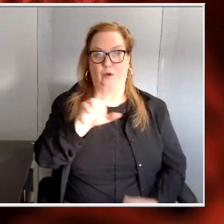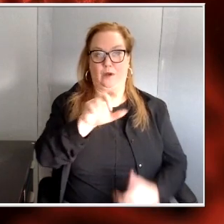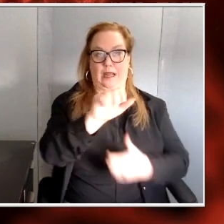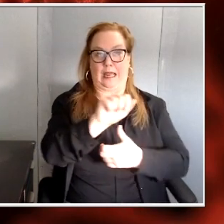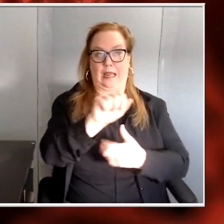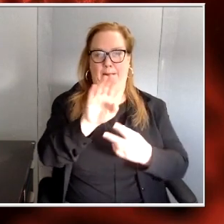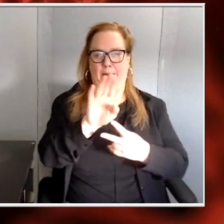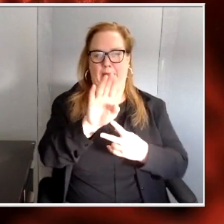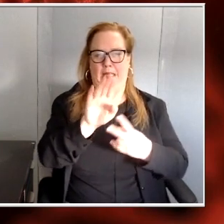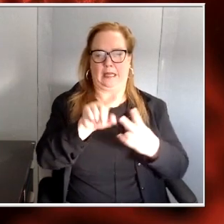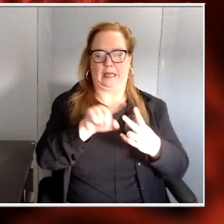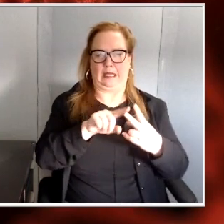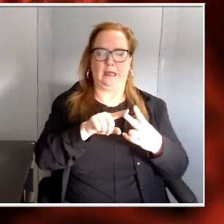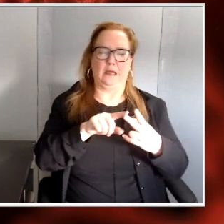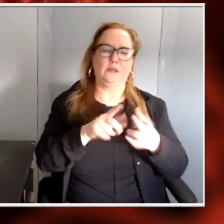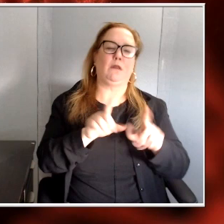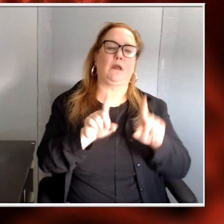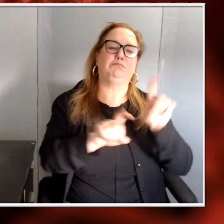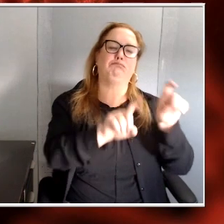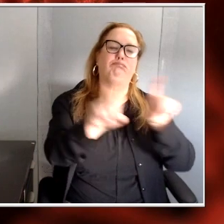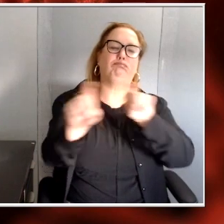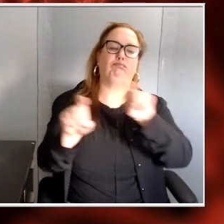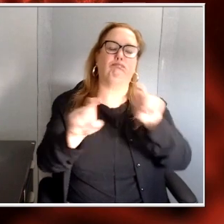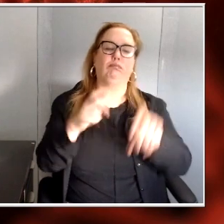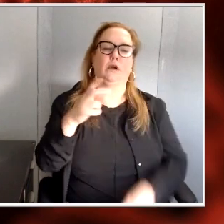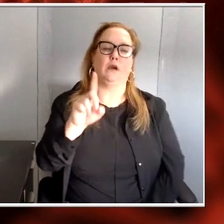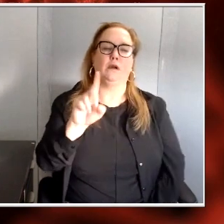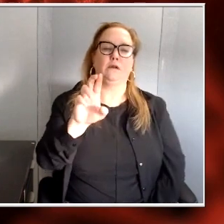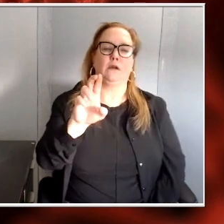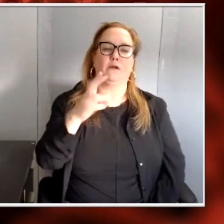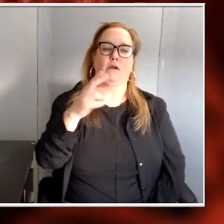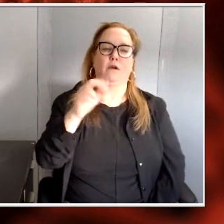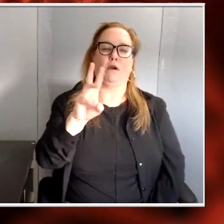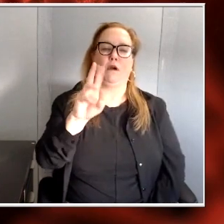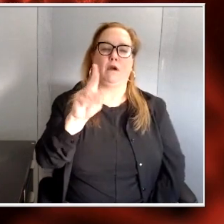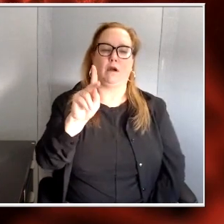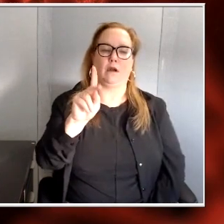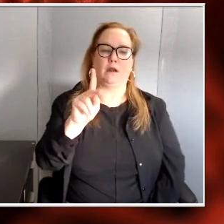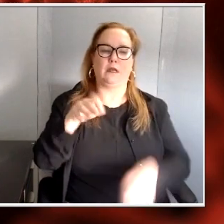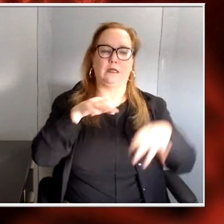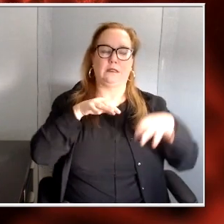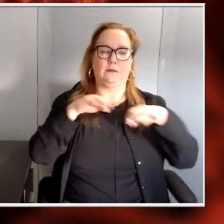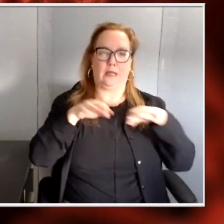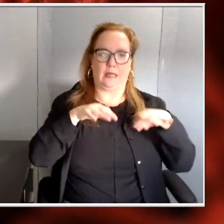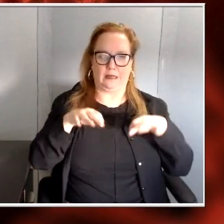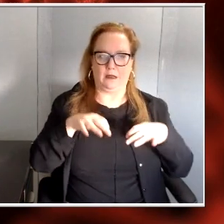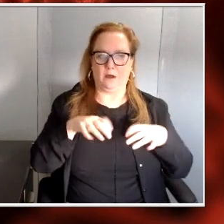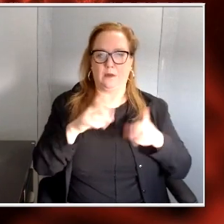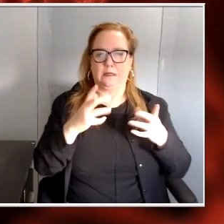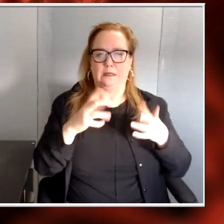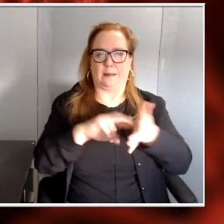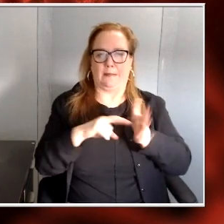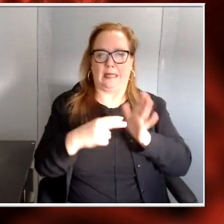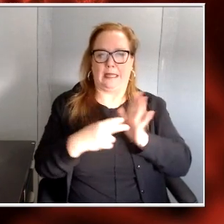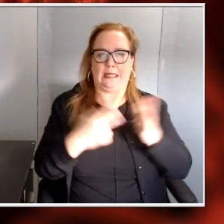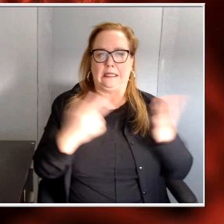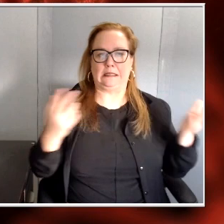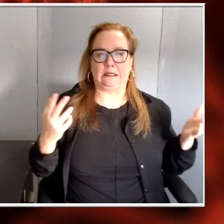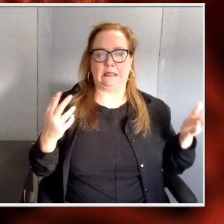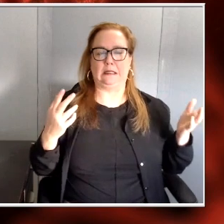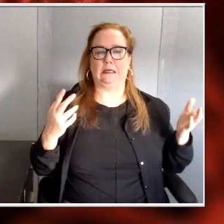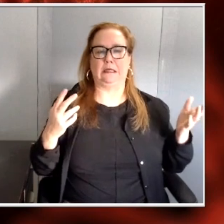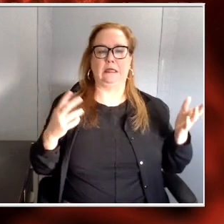let's parse this out a little bit. Again, Hawk, I'm going to ask you to kick us off. Help us a little bit with the nomenclature. Then I'm going to talk to my panel and have them put on